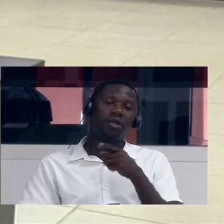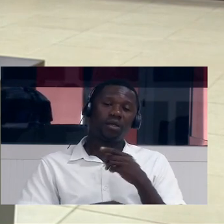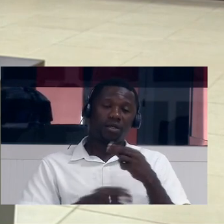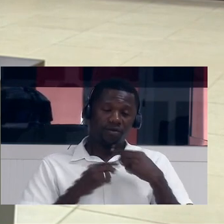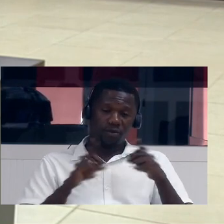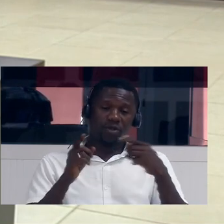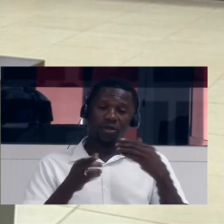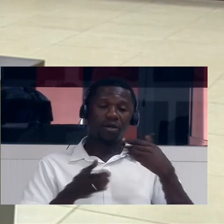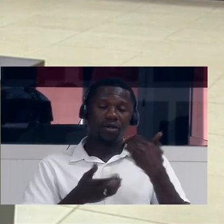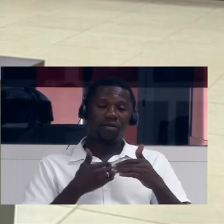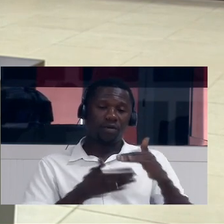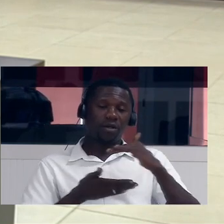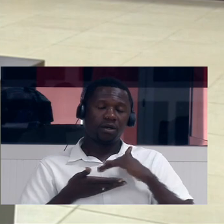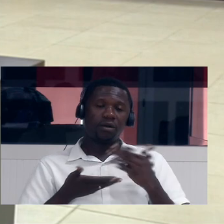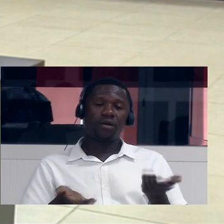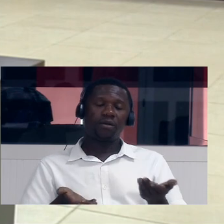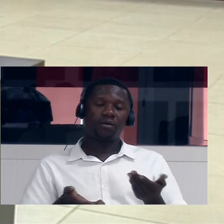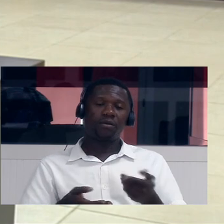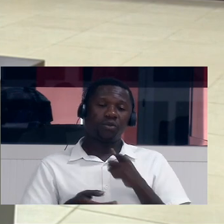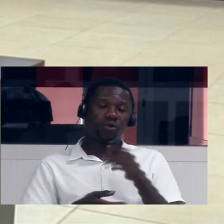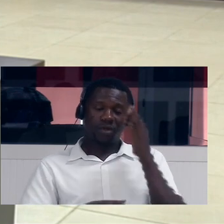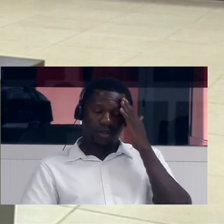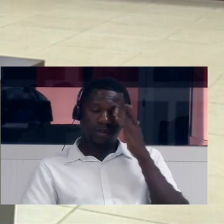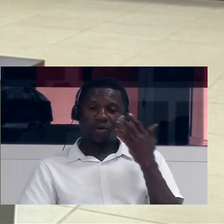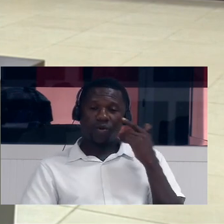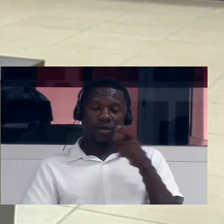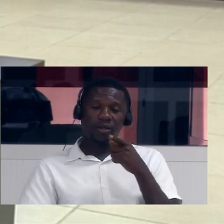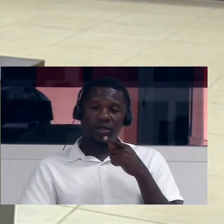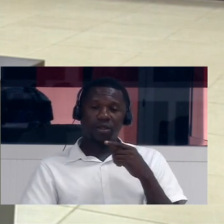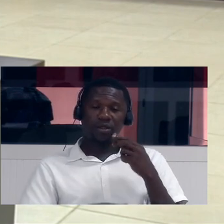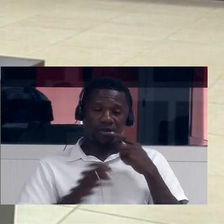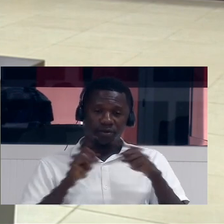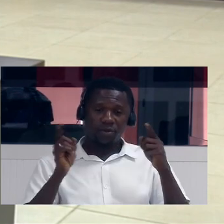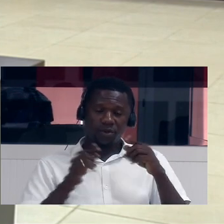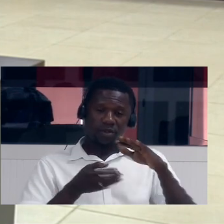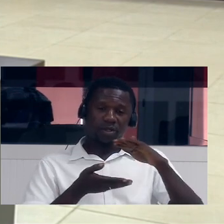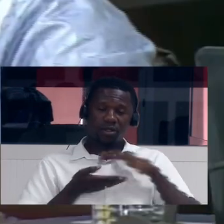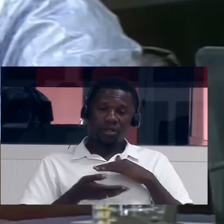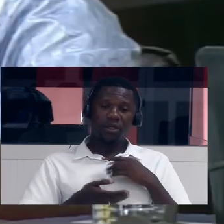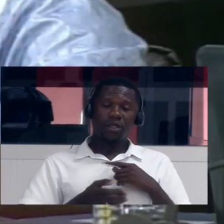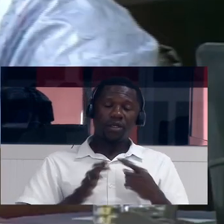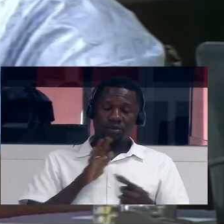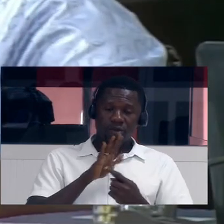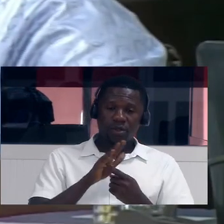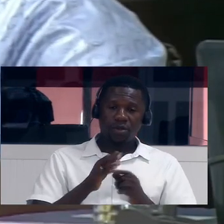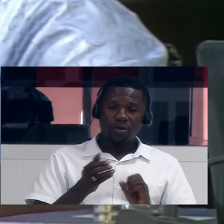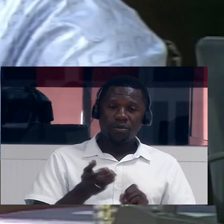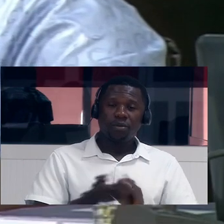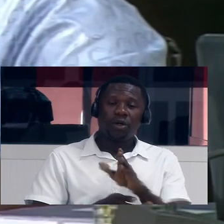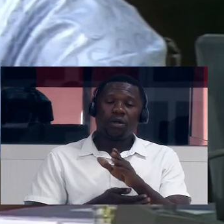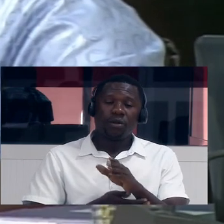you think that when this information was received, it was necessary that it was passed on